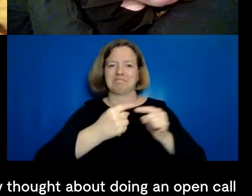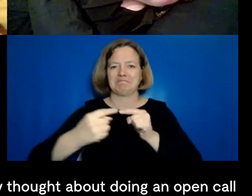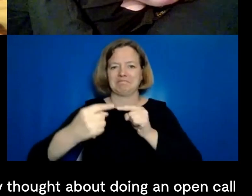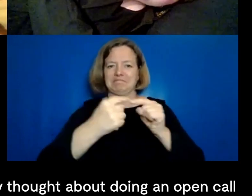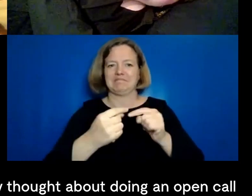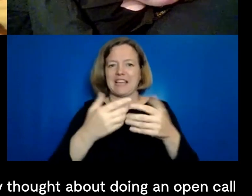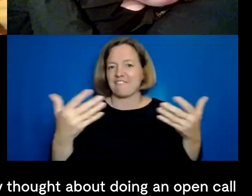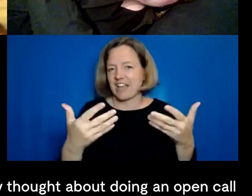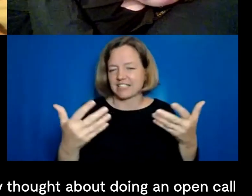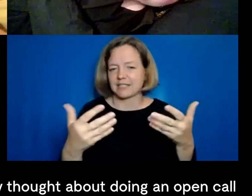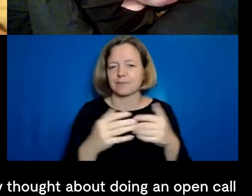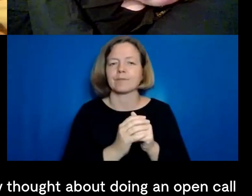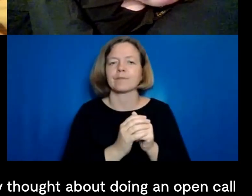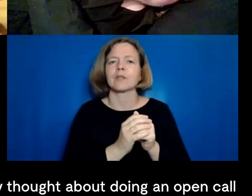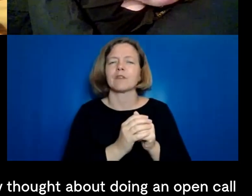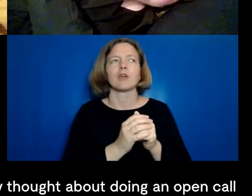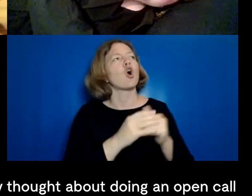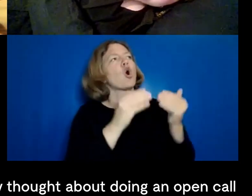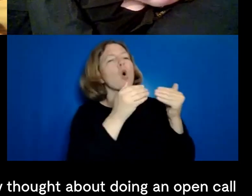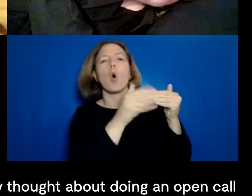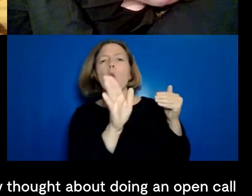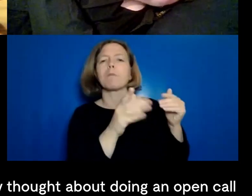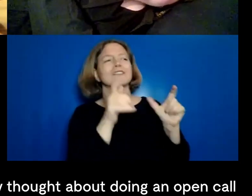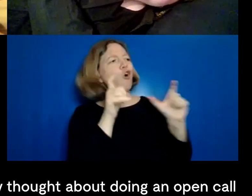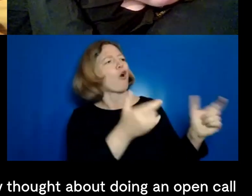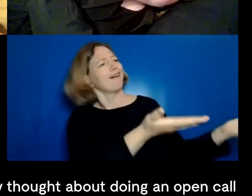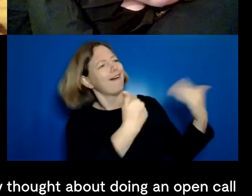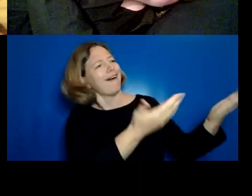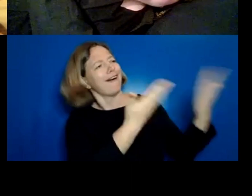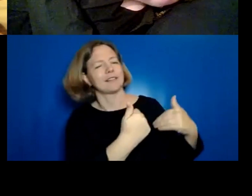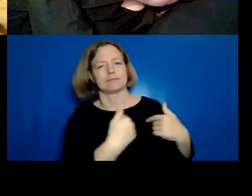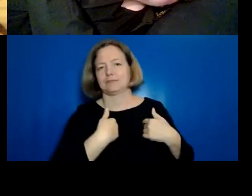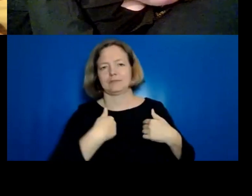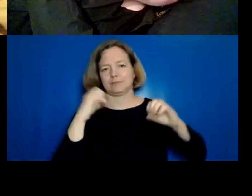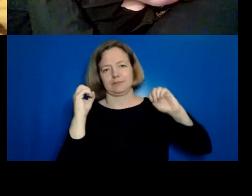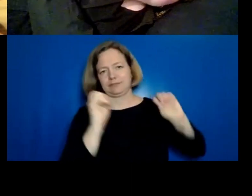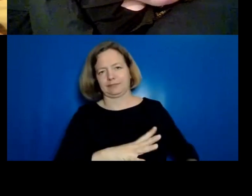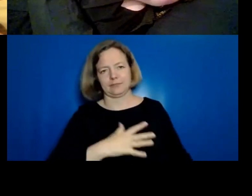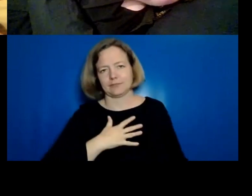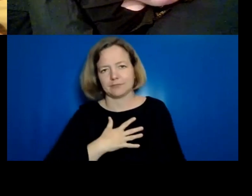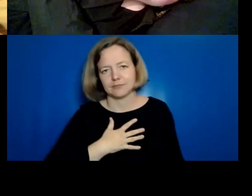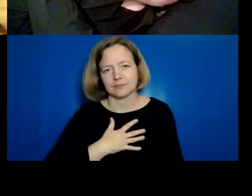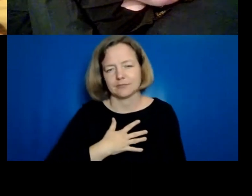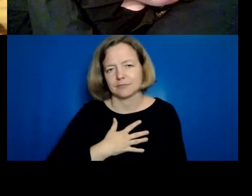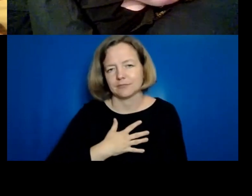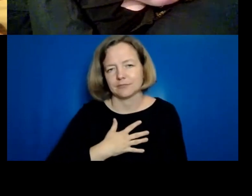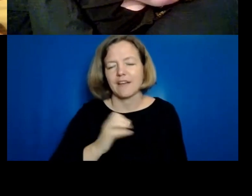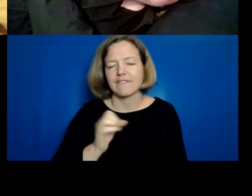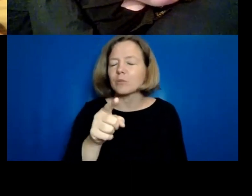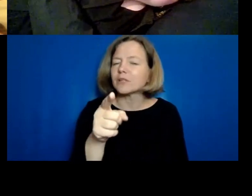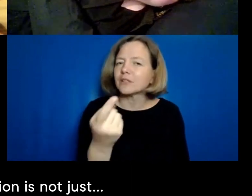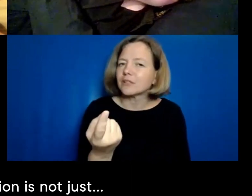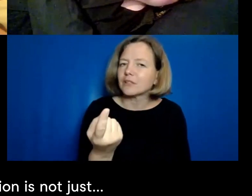an open call, because at least for me, it always was a question of, for